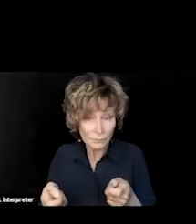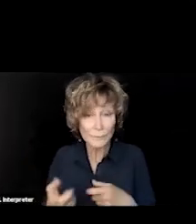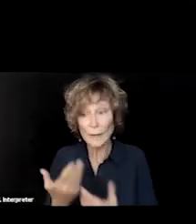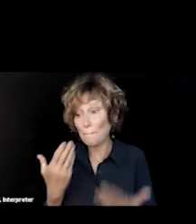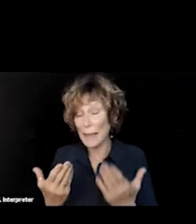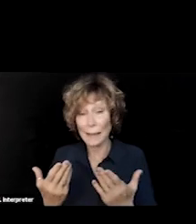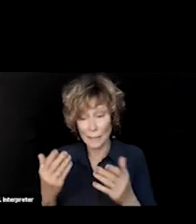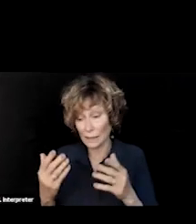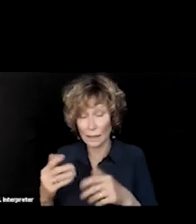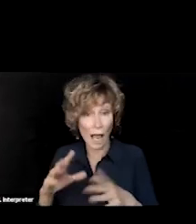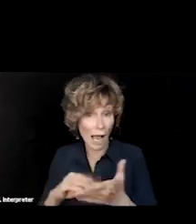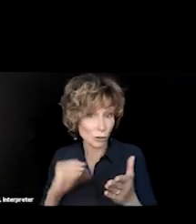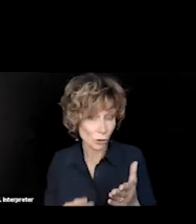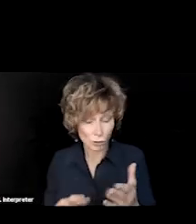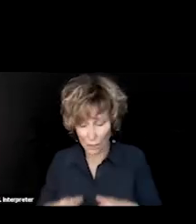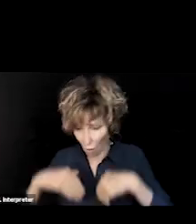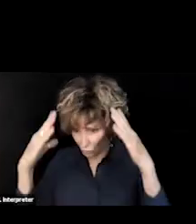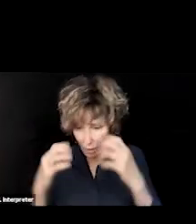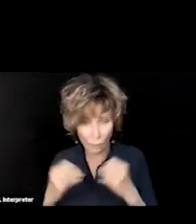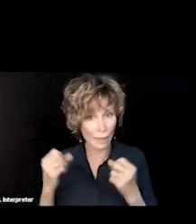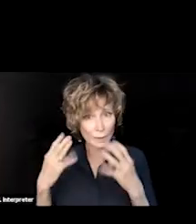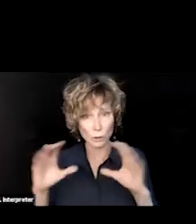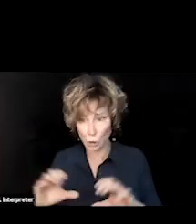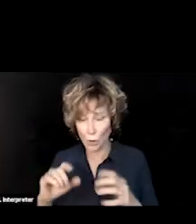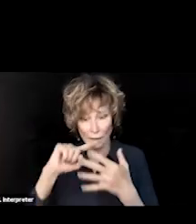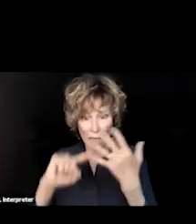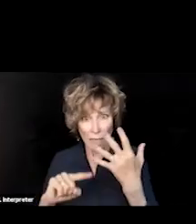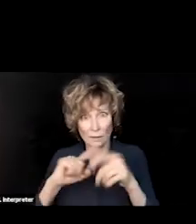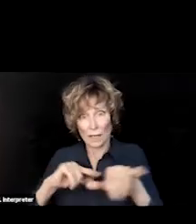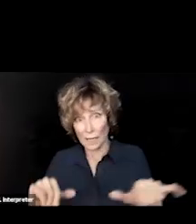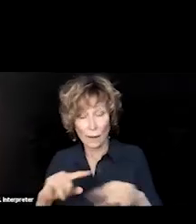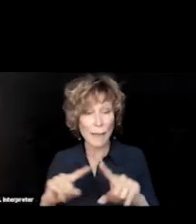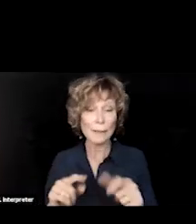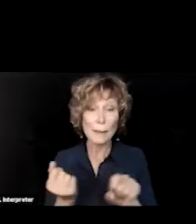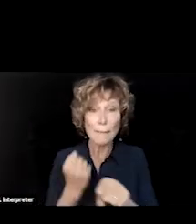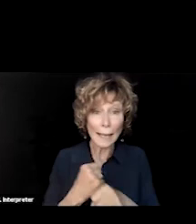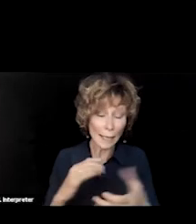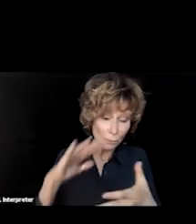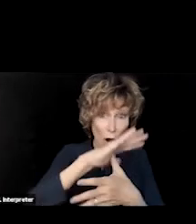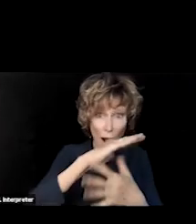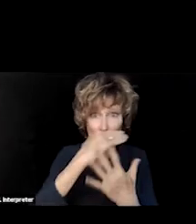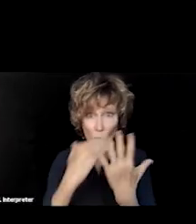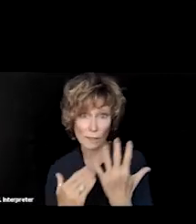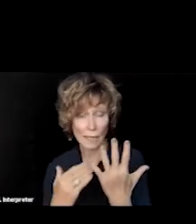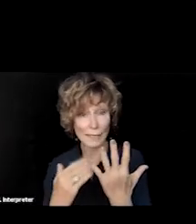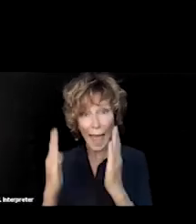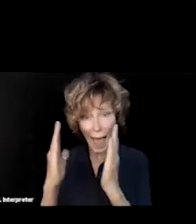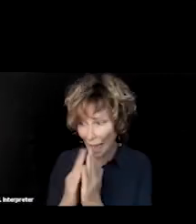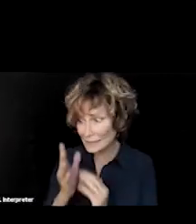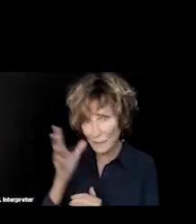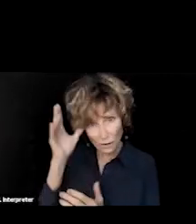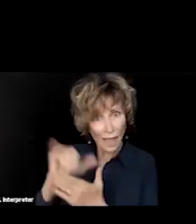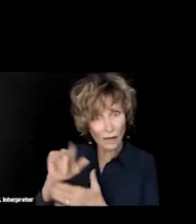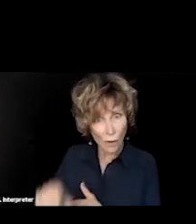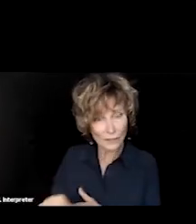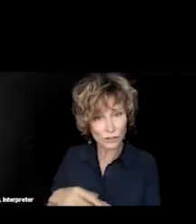gets overwhelmed by multi-step instructions, it might be self-management and prioritizing. Ask the parents that question.